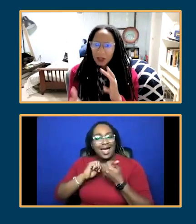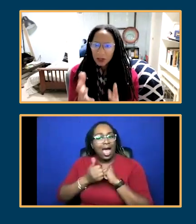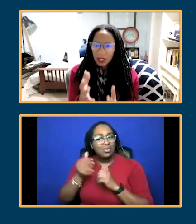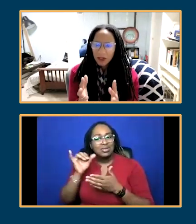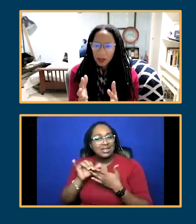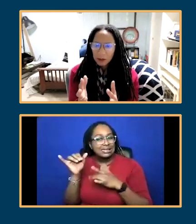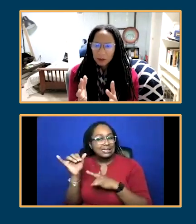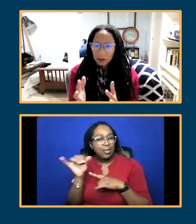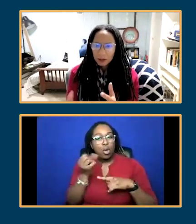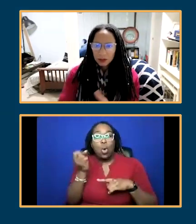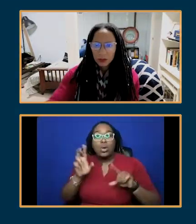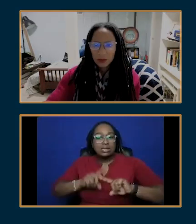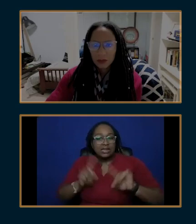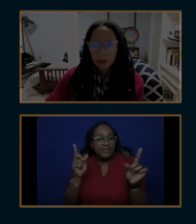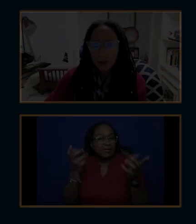that similar or different?